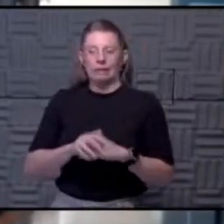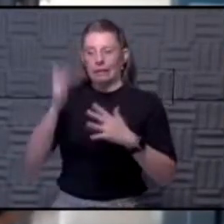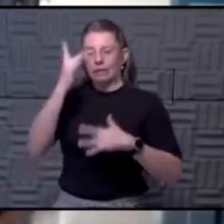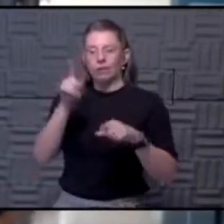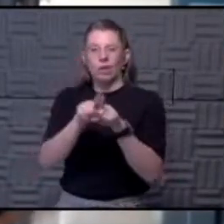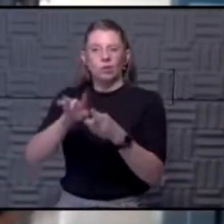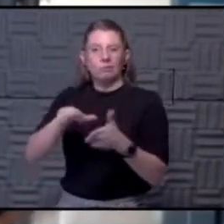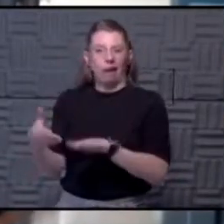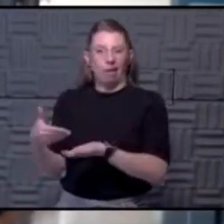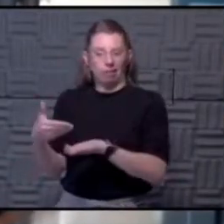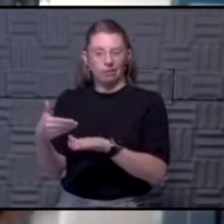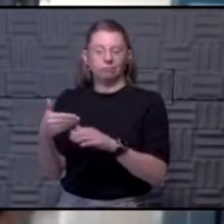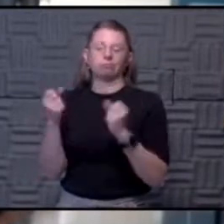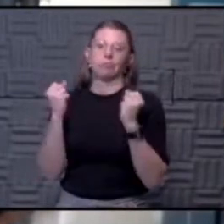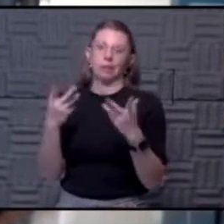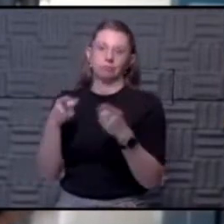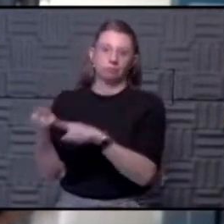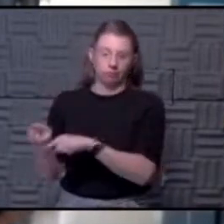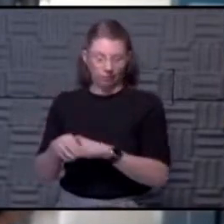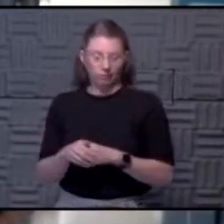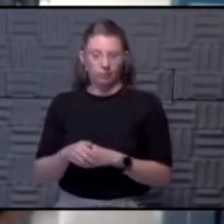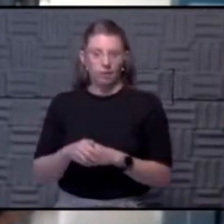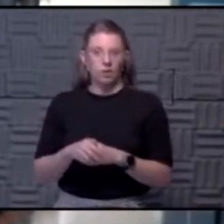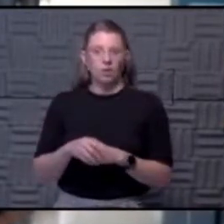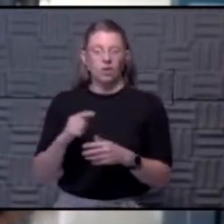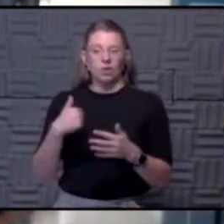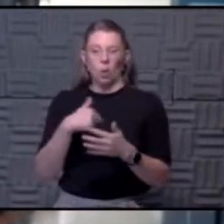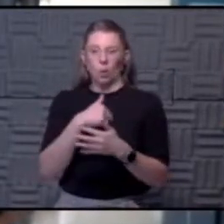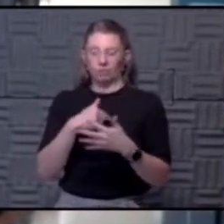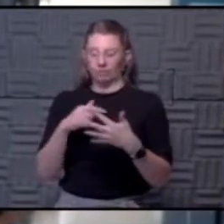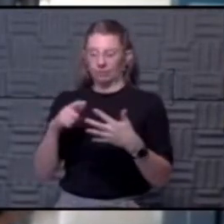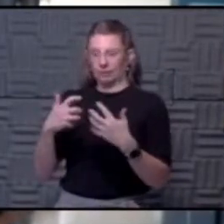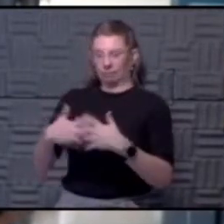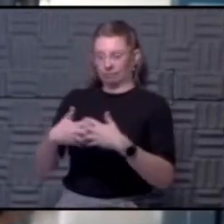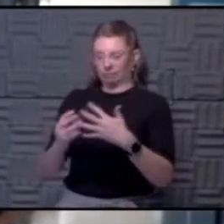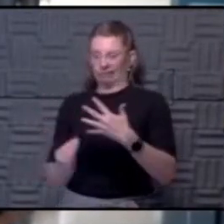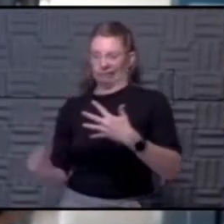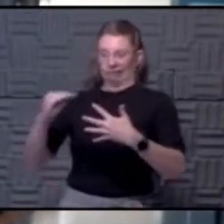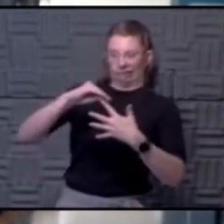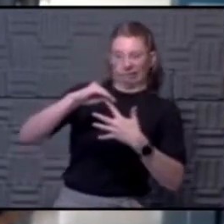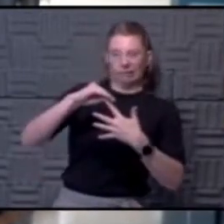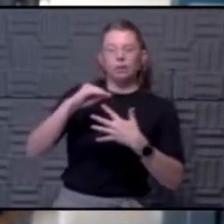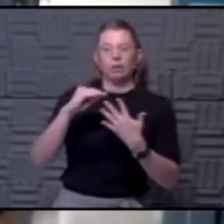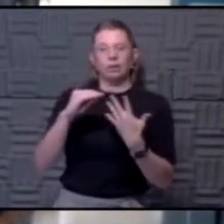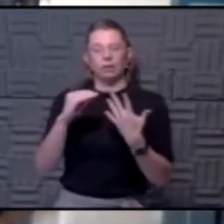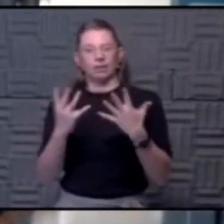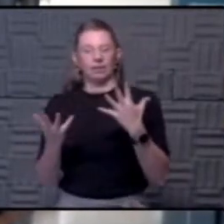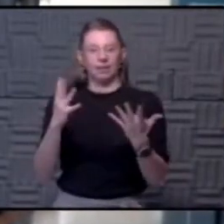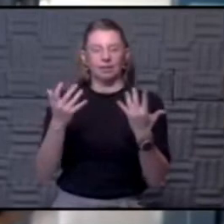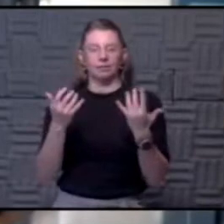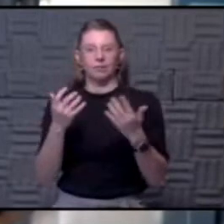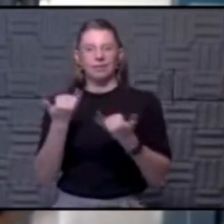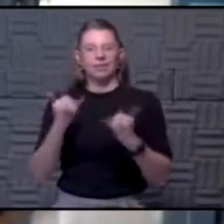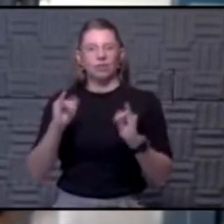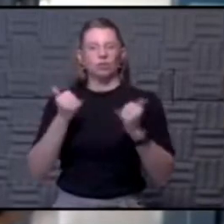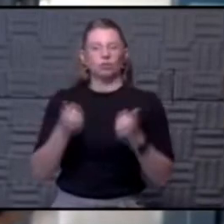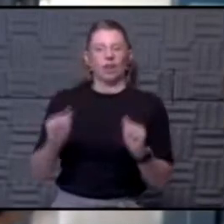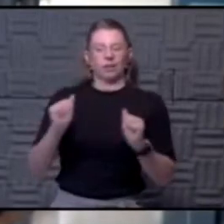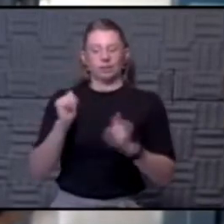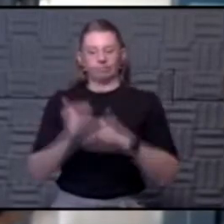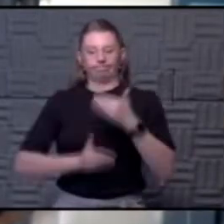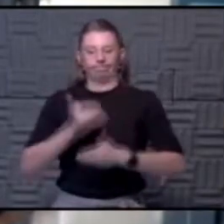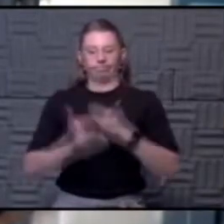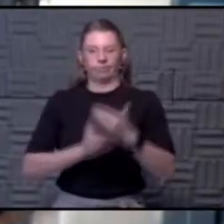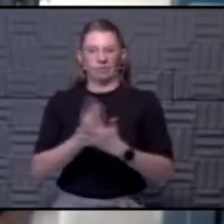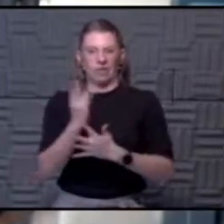toll. So we've moved those critical infrastructure people up. So it's a little bit of apples and oranges, but we're still marching through phase 2 and hope